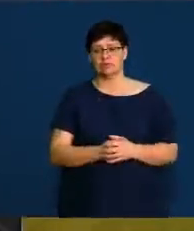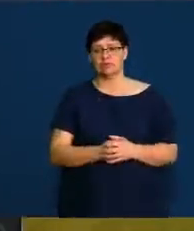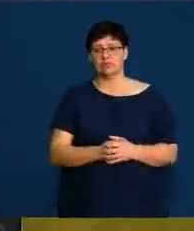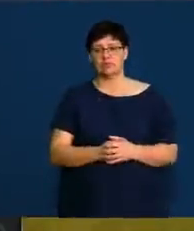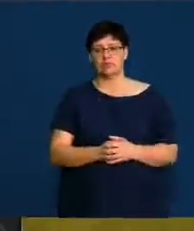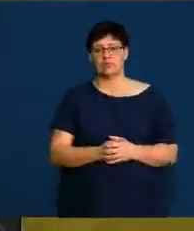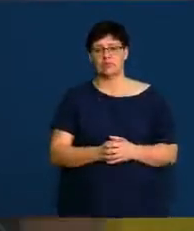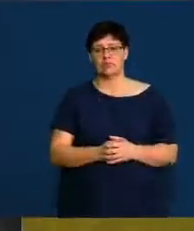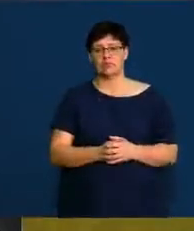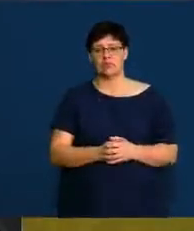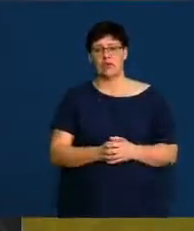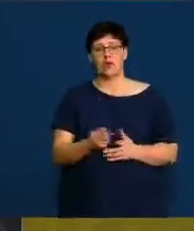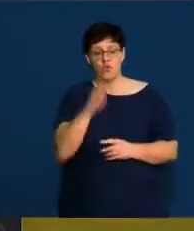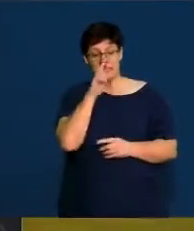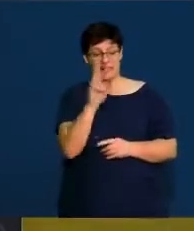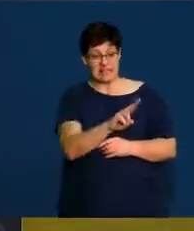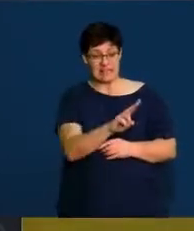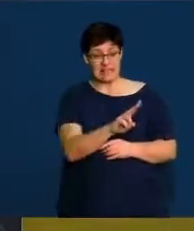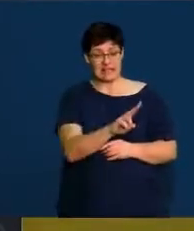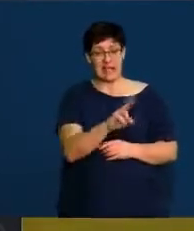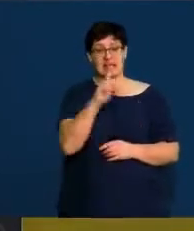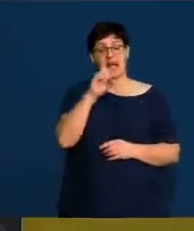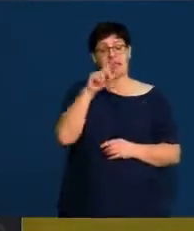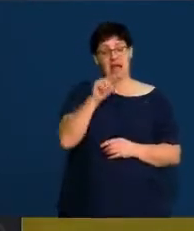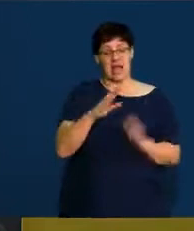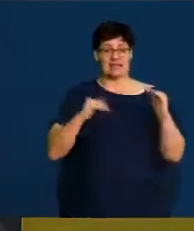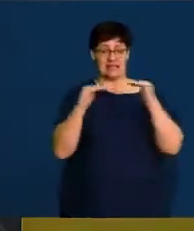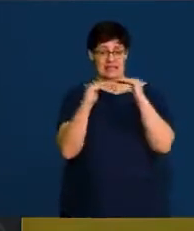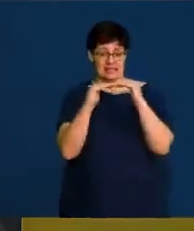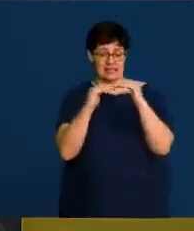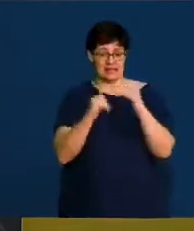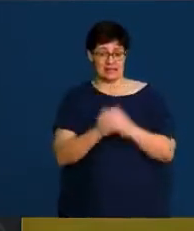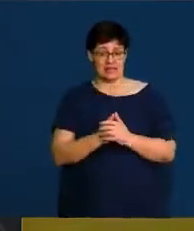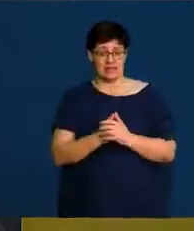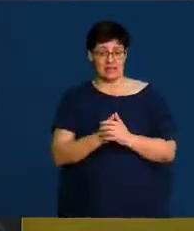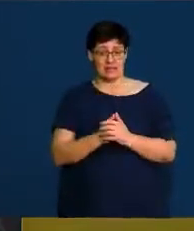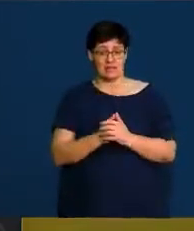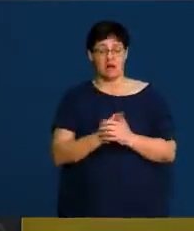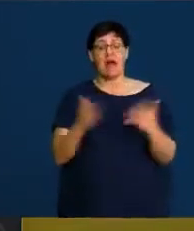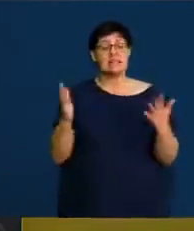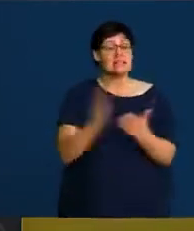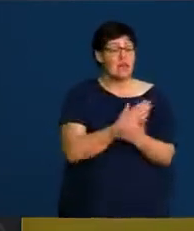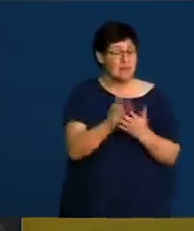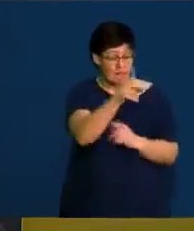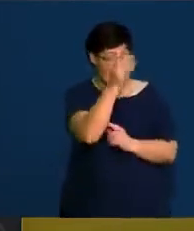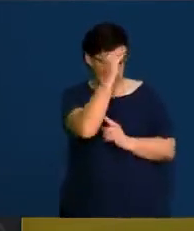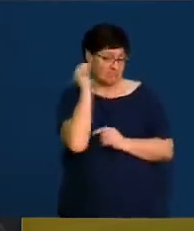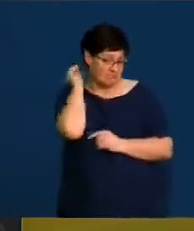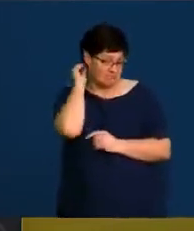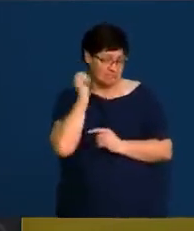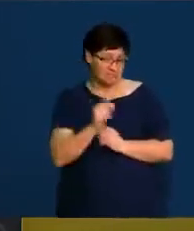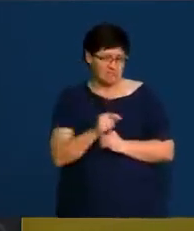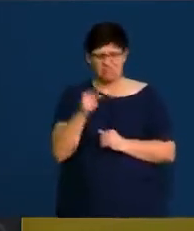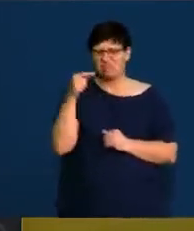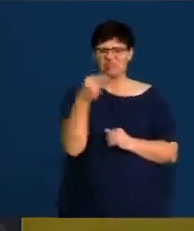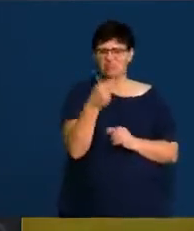that we're looking at data standardization. Now, here's something to think about. What is this